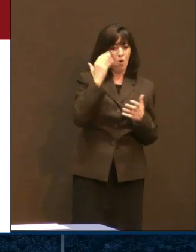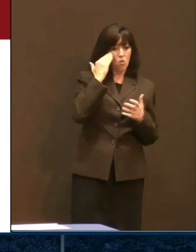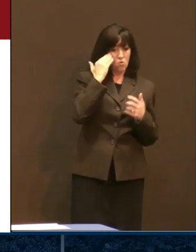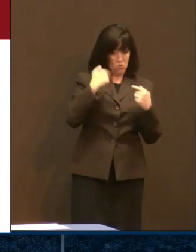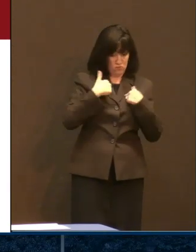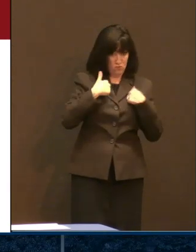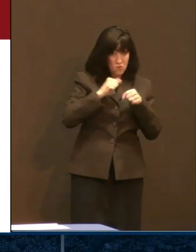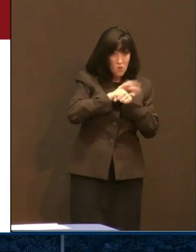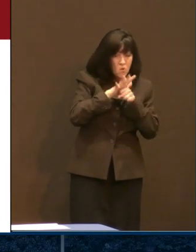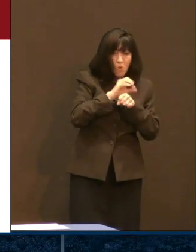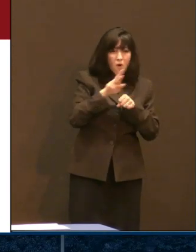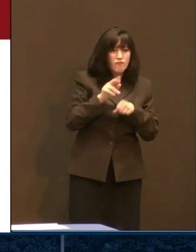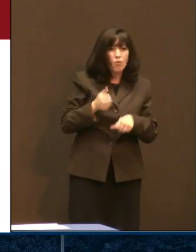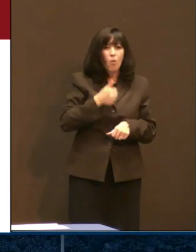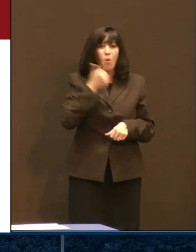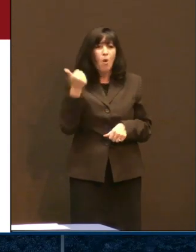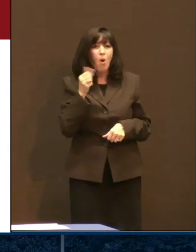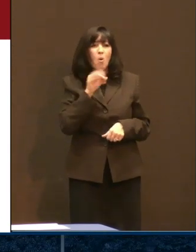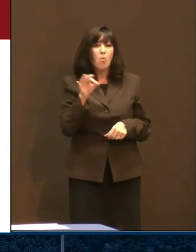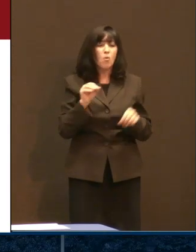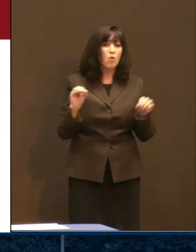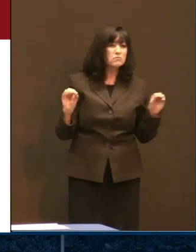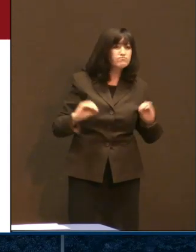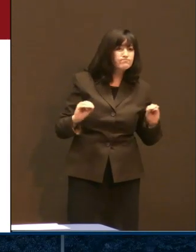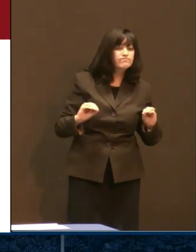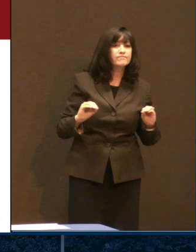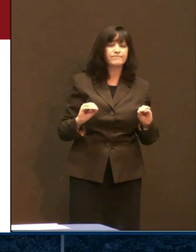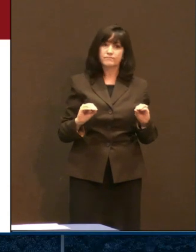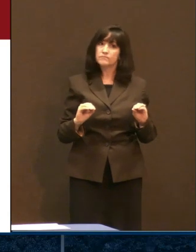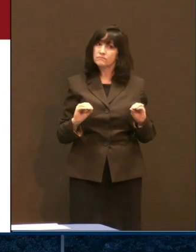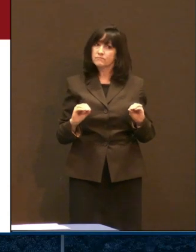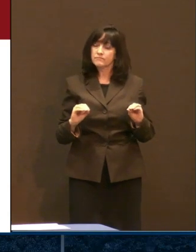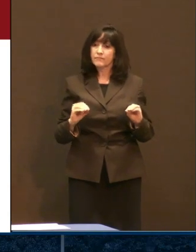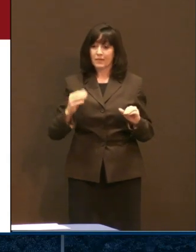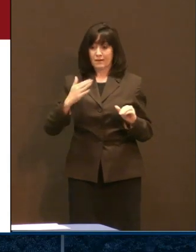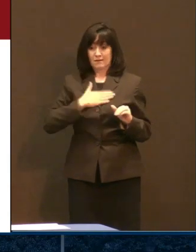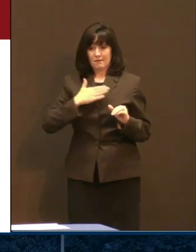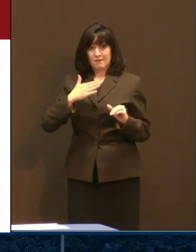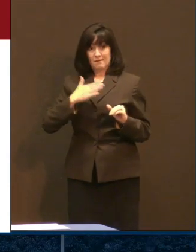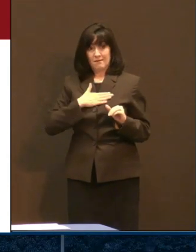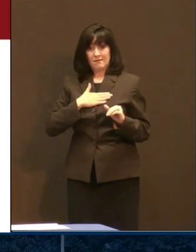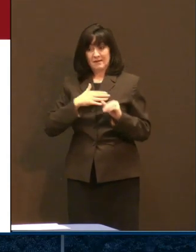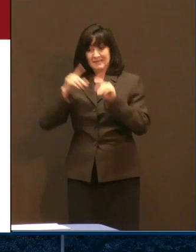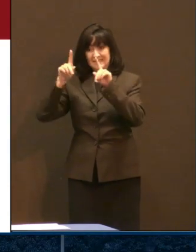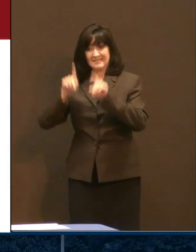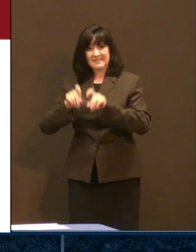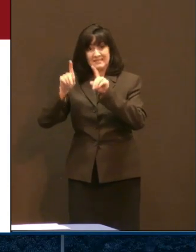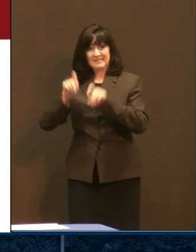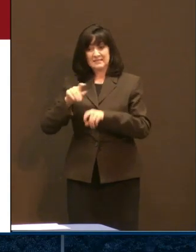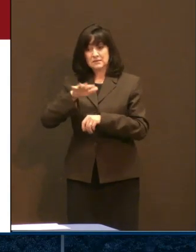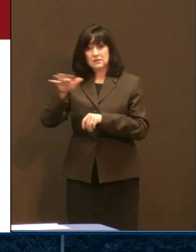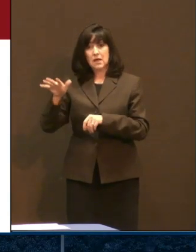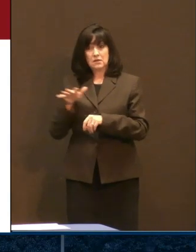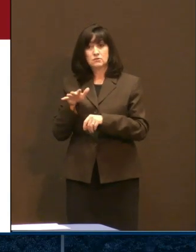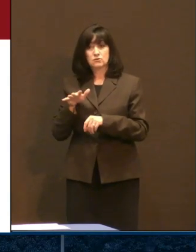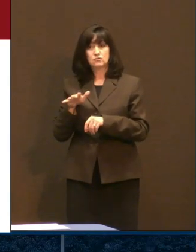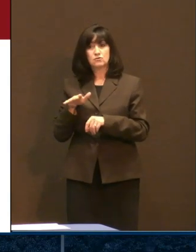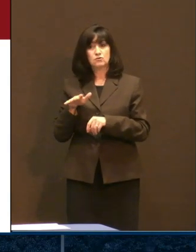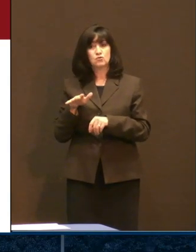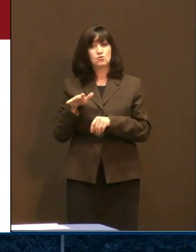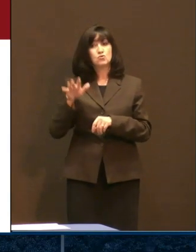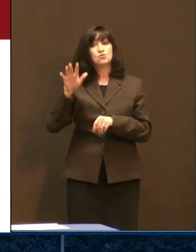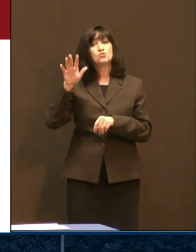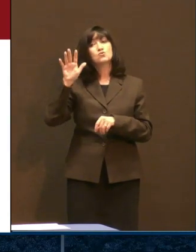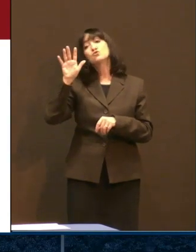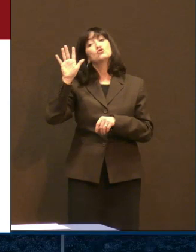our hospitals, 25,000, or I should say from our hospital test sites, 25,000 tests have